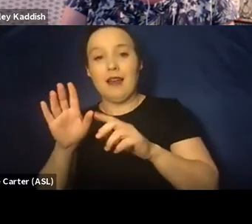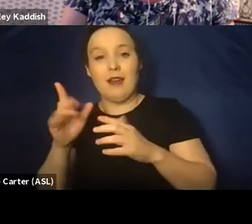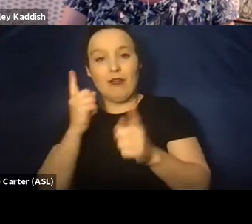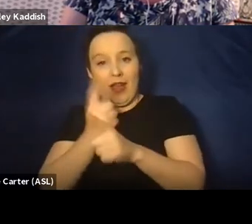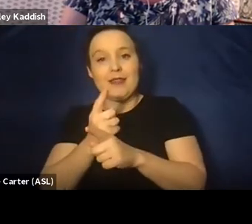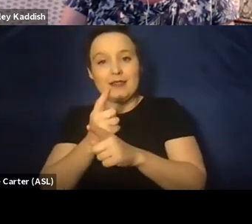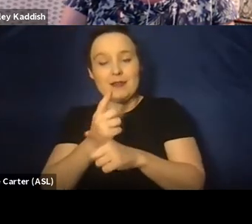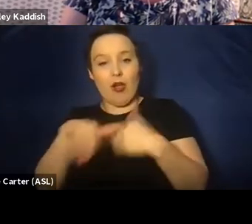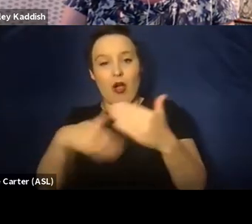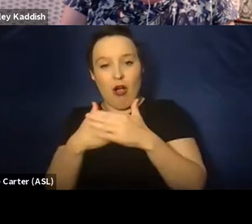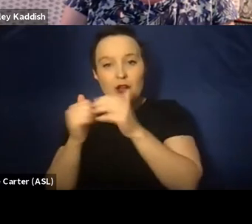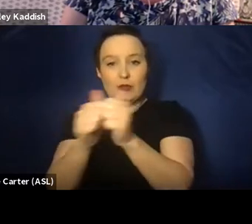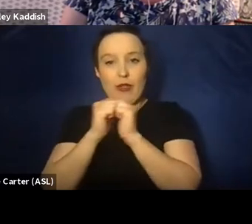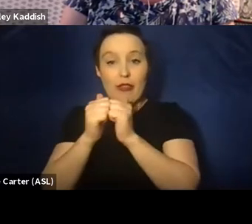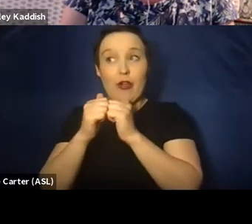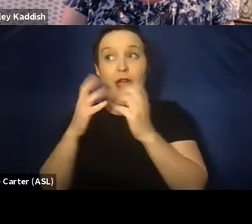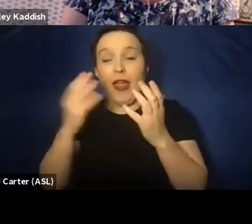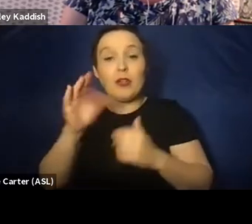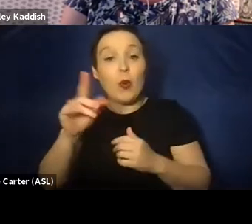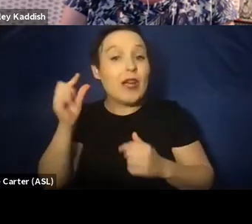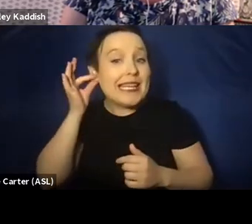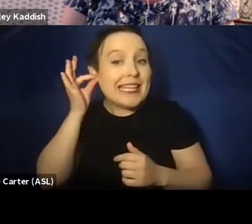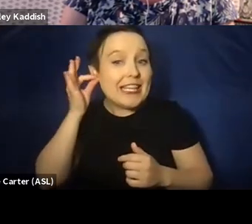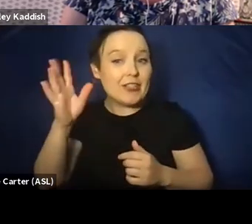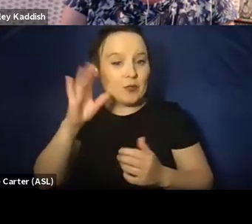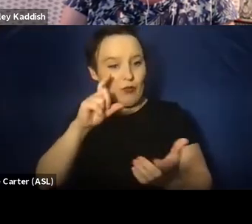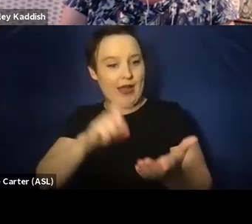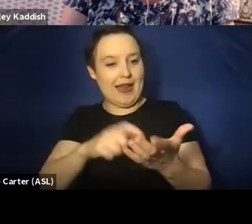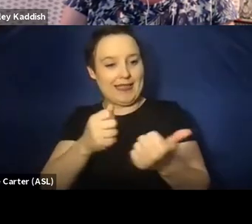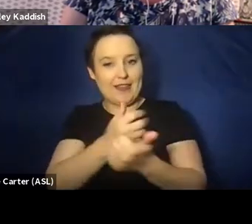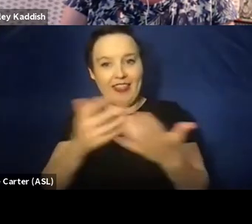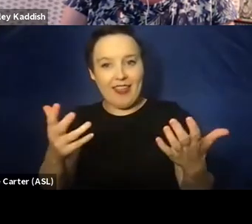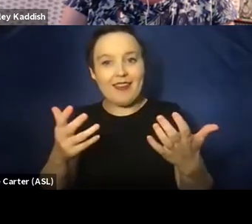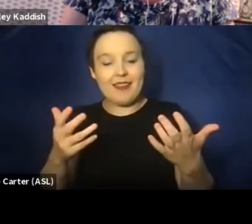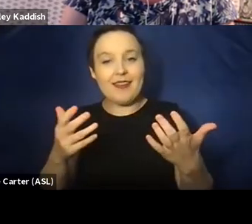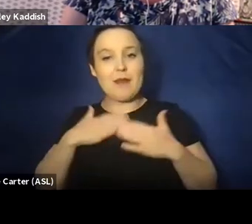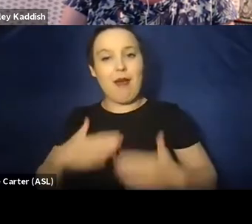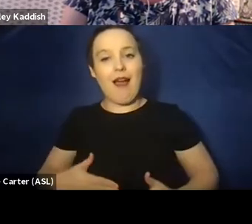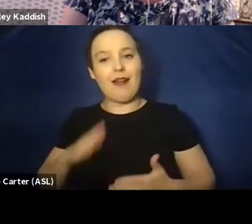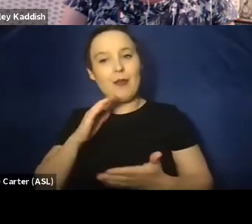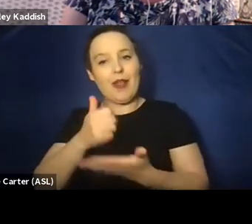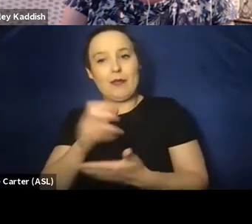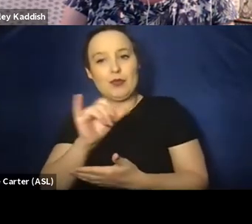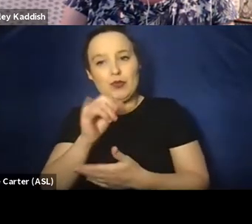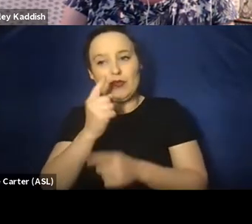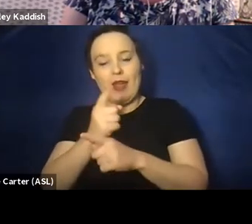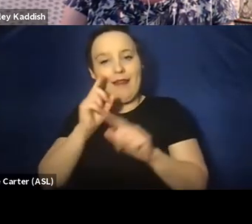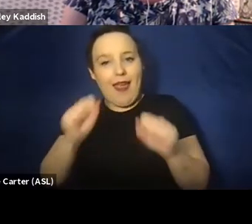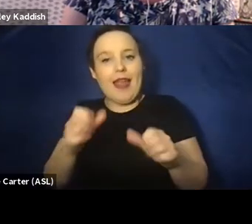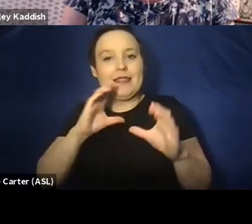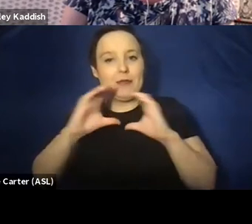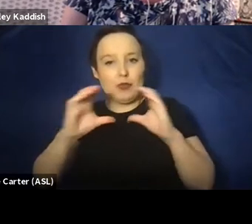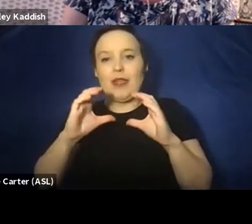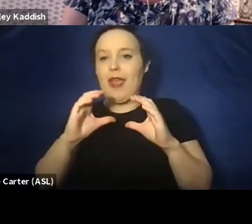ears recognize all of it. Certainly the body helps. One can communicate in any number of ways.